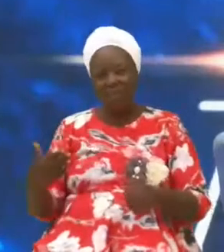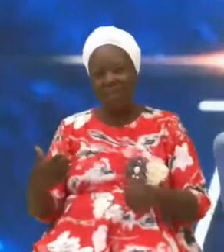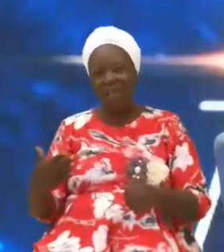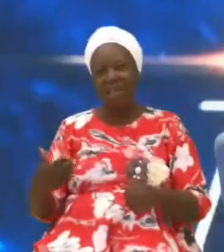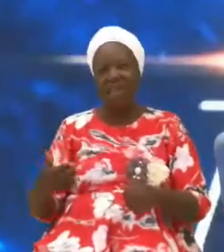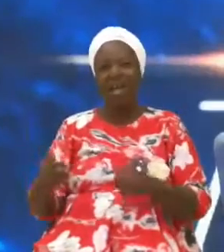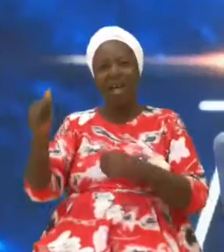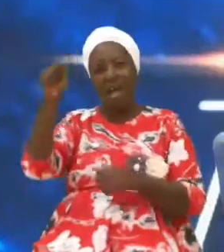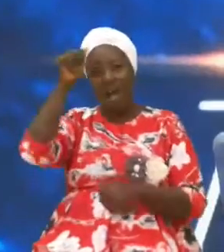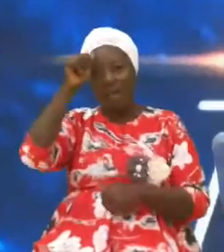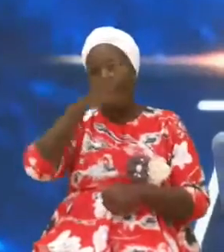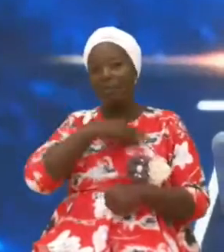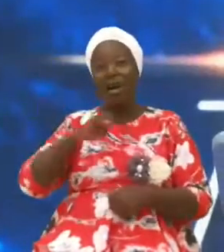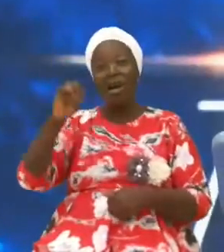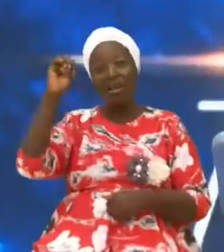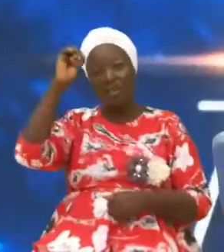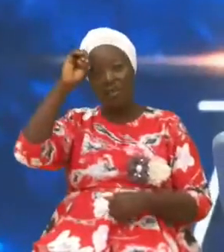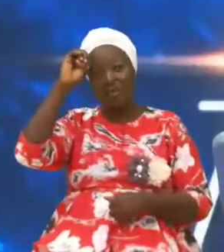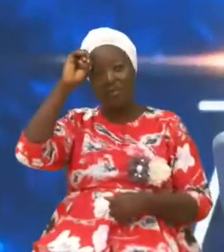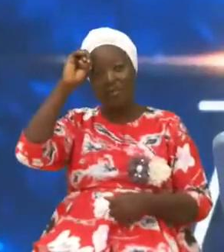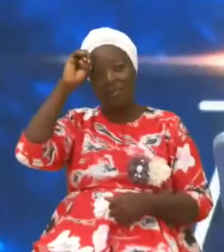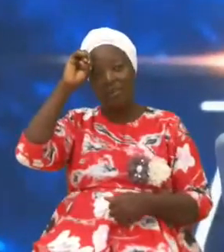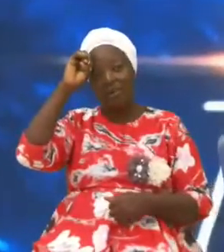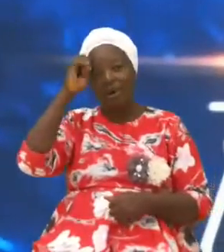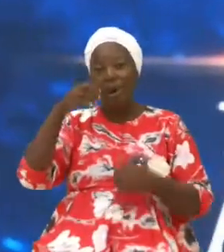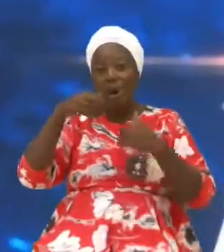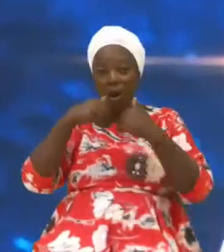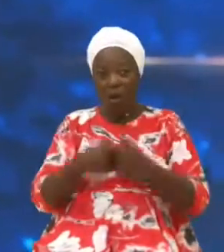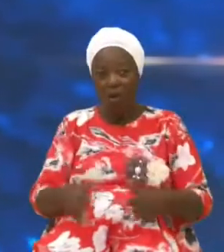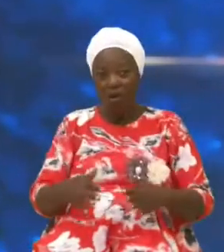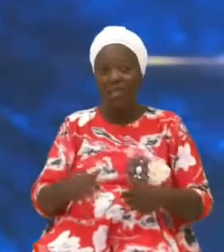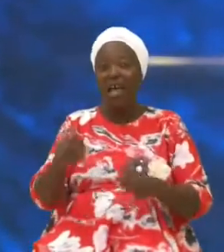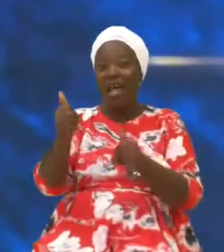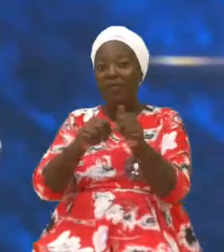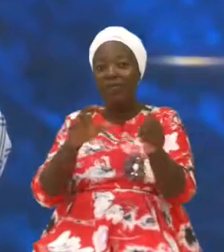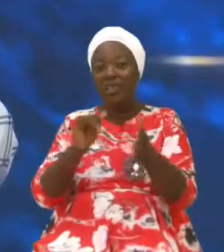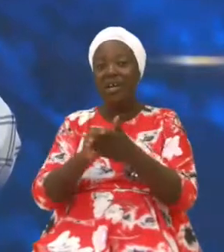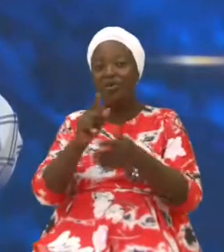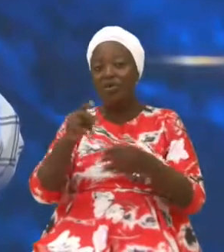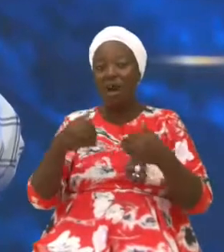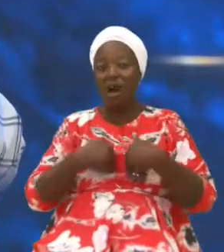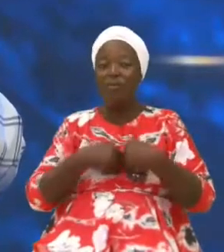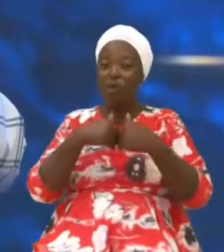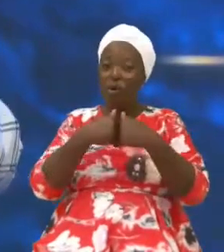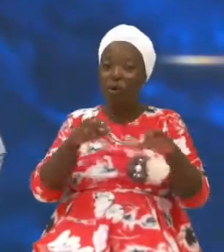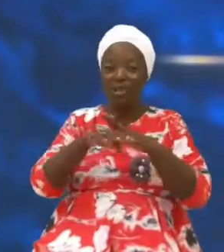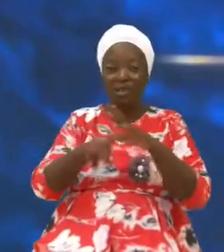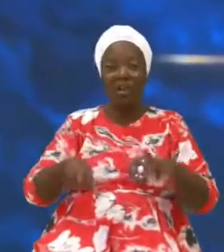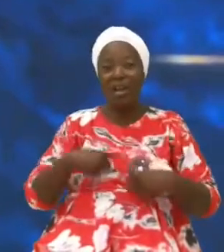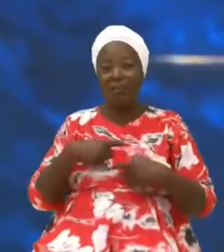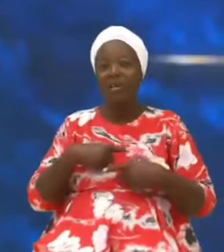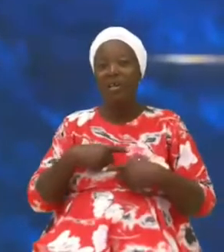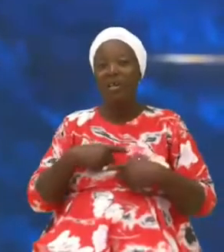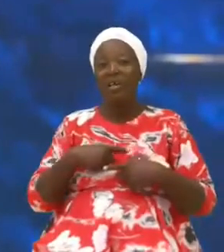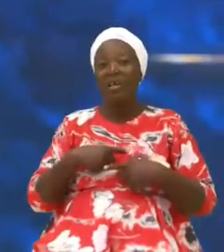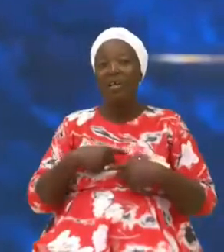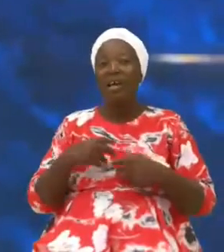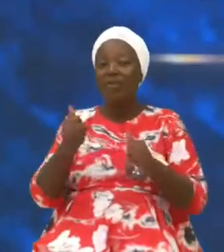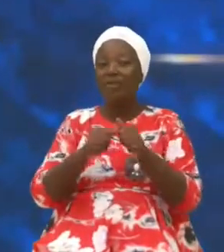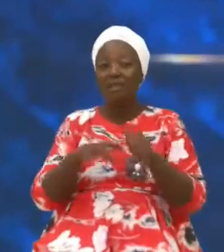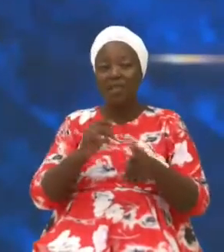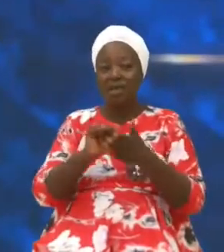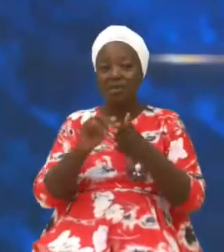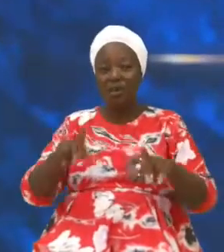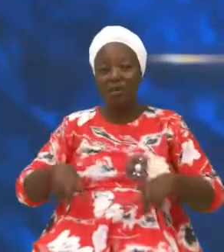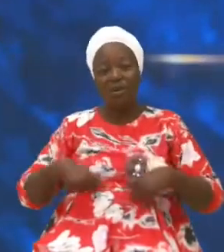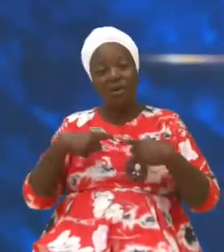to everything Adam and Eve lost, everything that you have lost